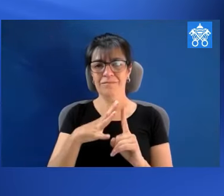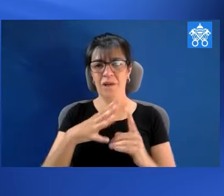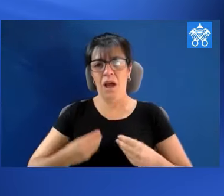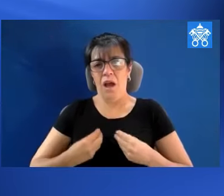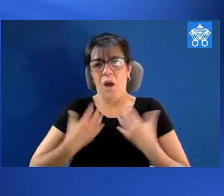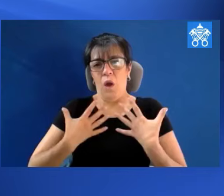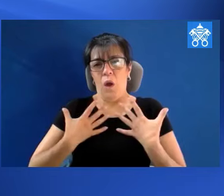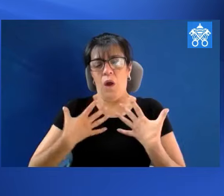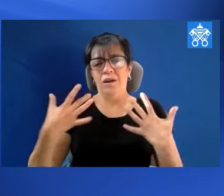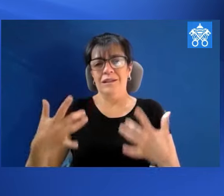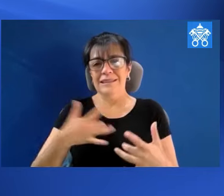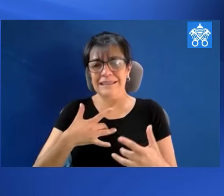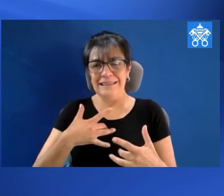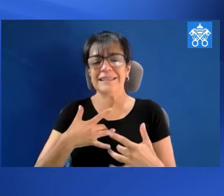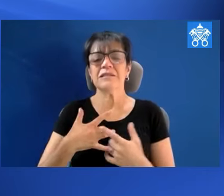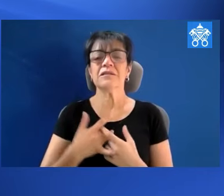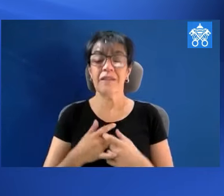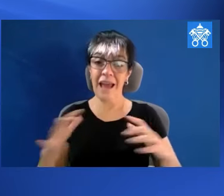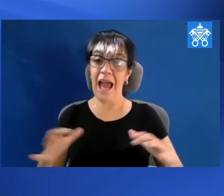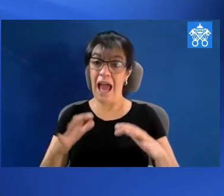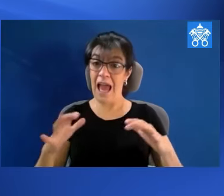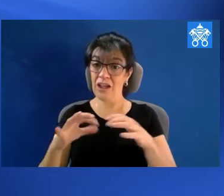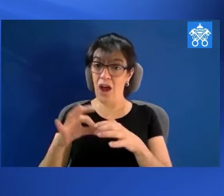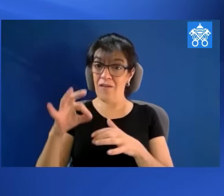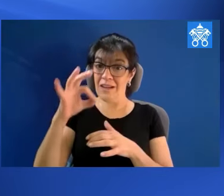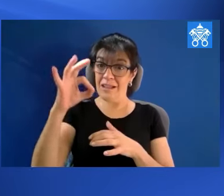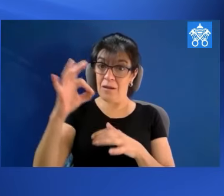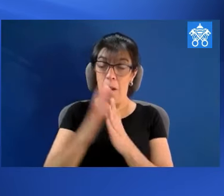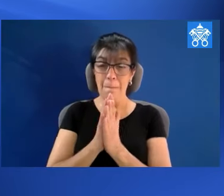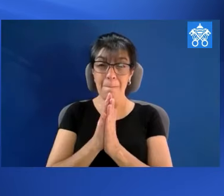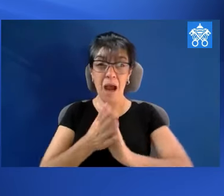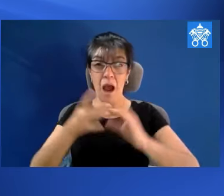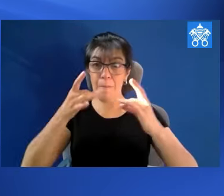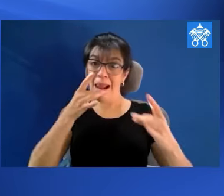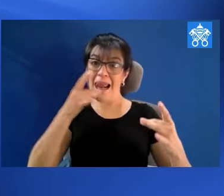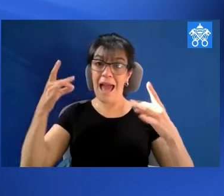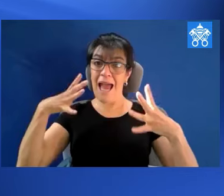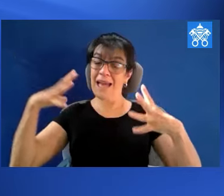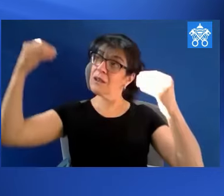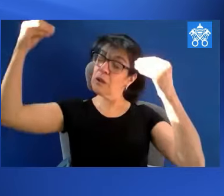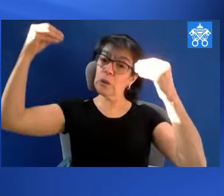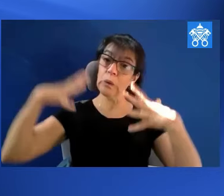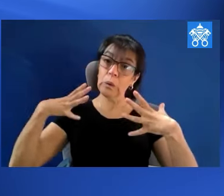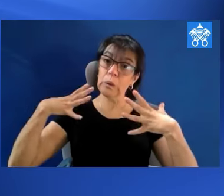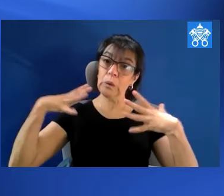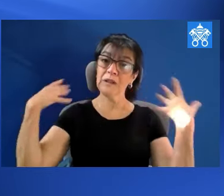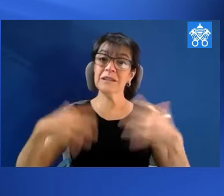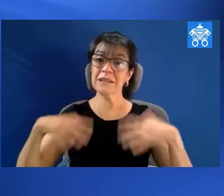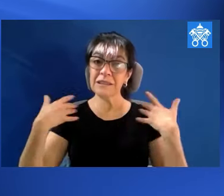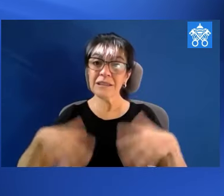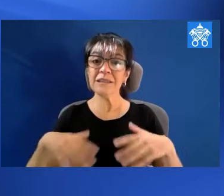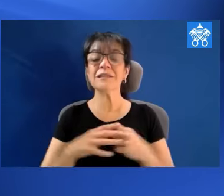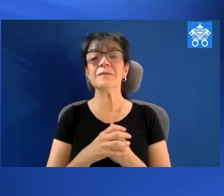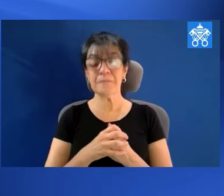The words of Scripture, under the action of the Spirit, become luminous. And in those